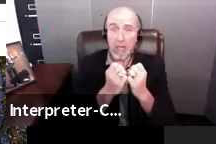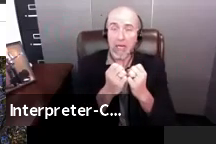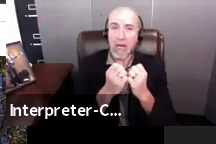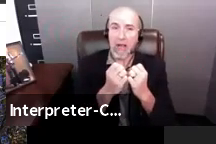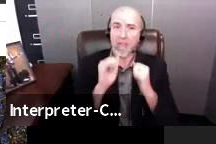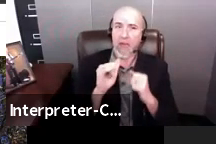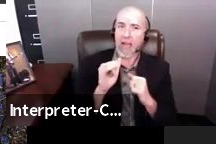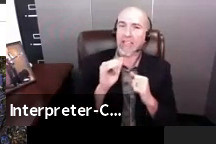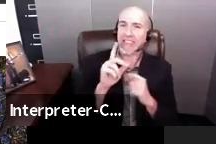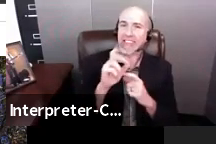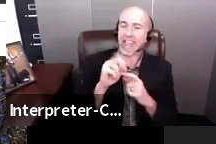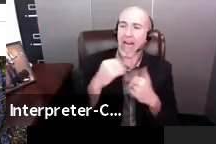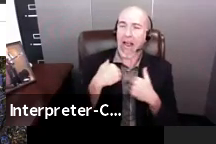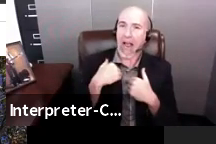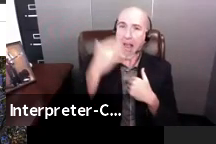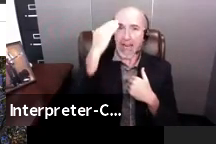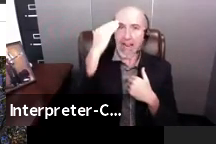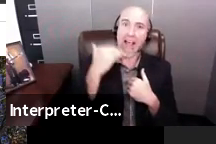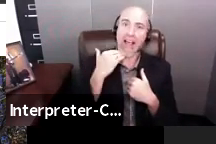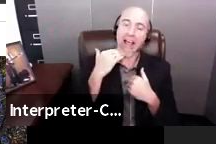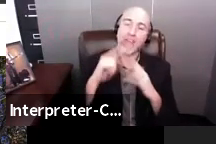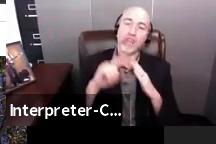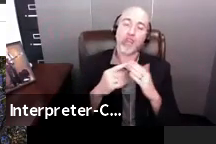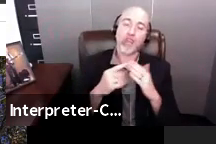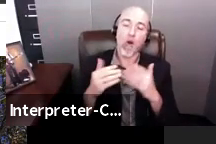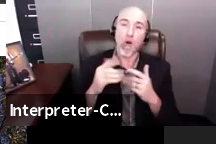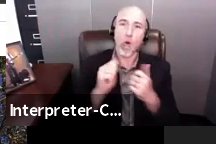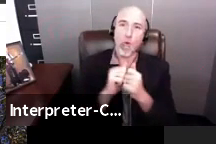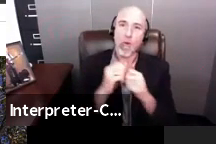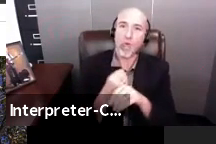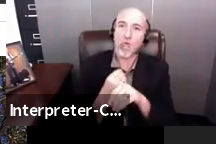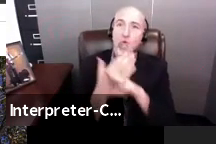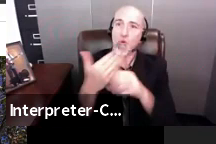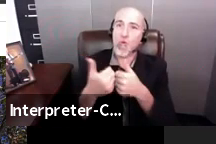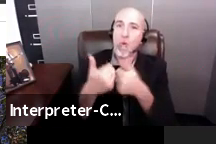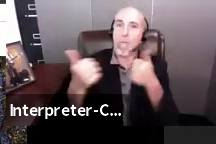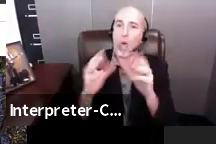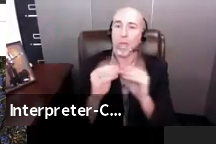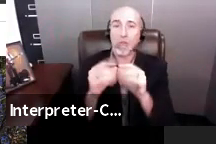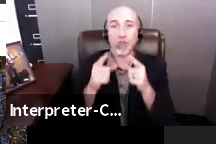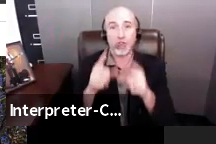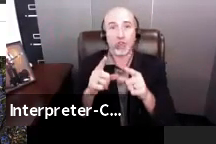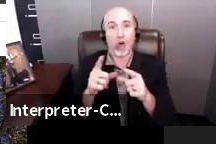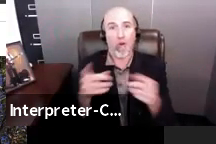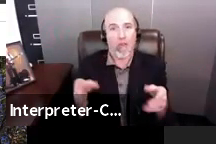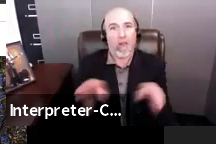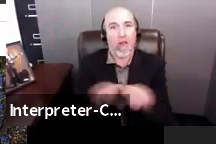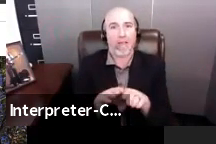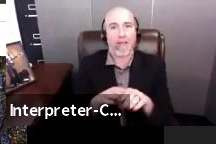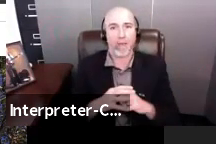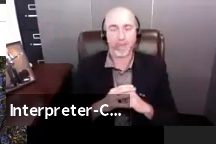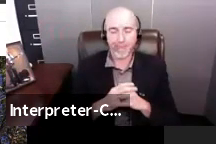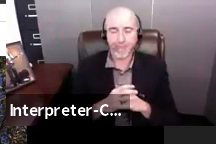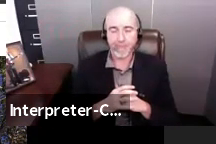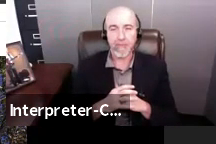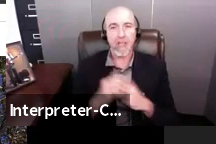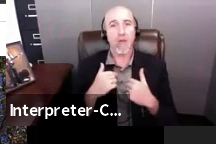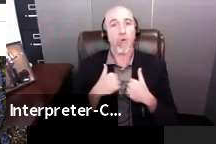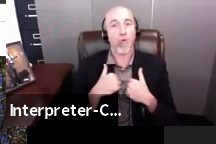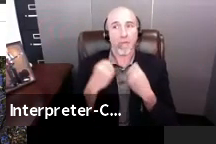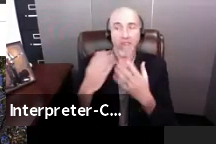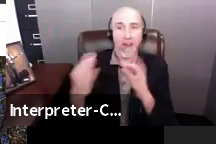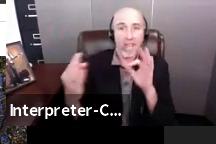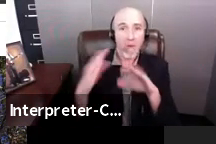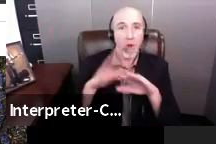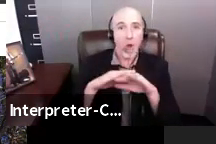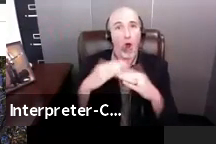head start moving to remote city council meetings and other committee meetings during the lockdown. We've given input on a